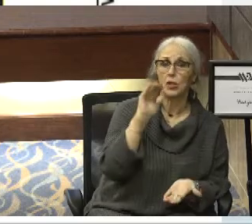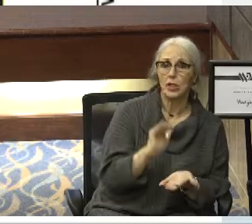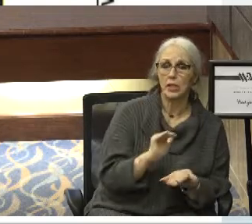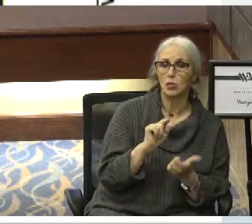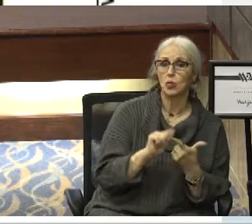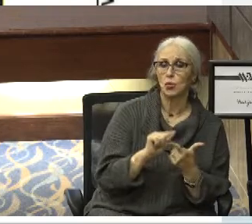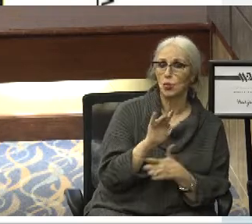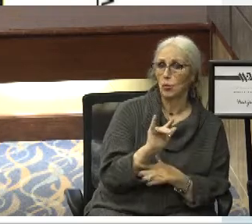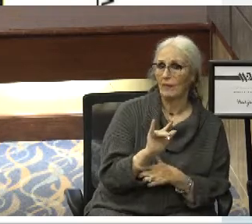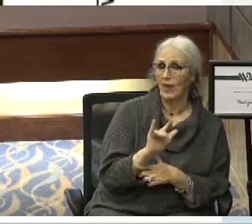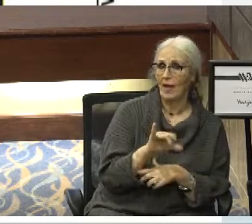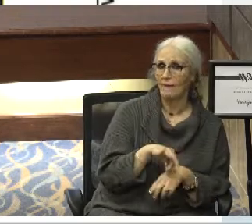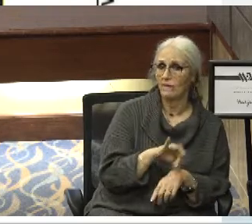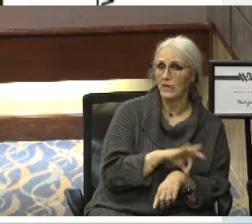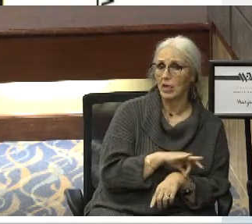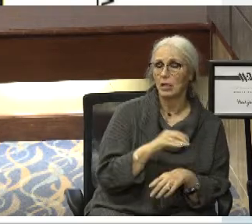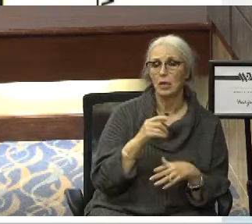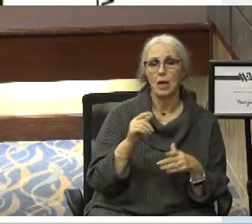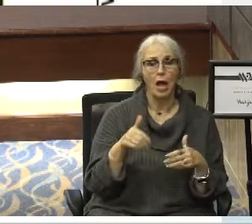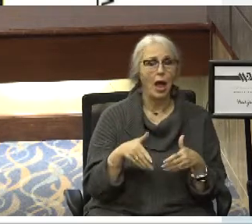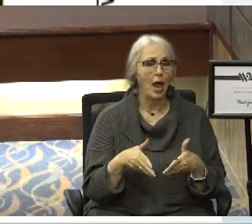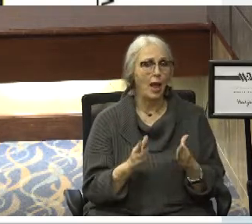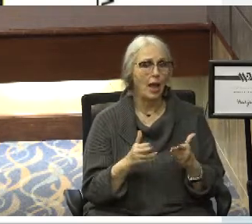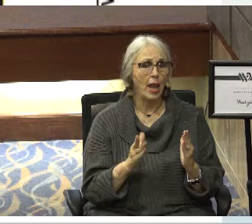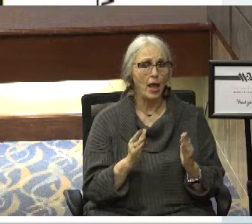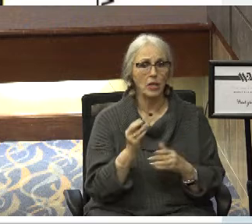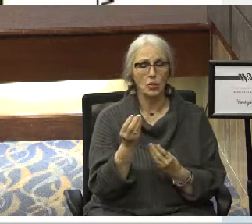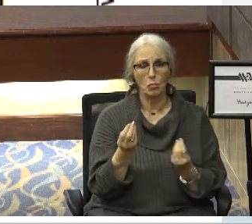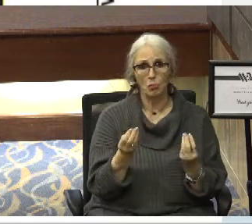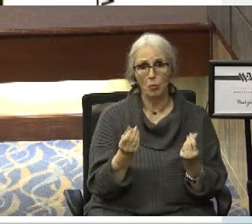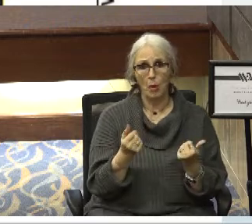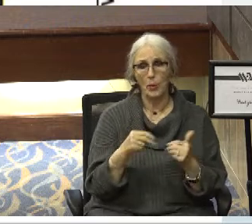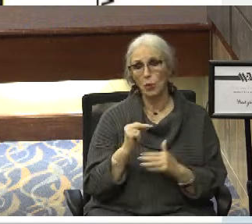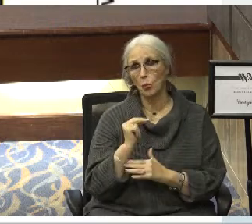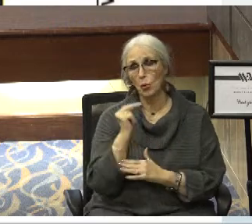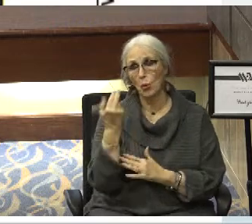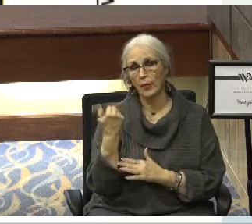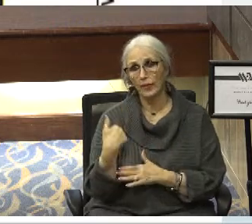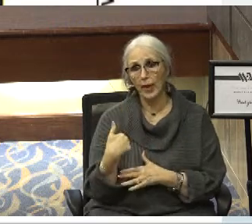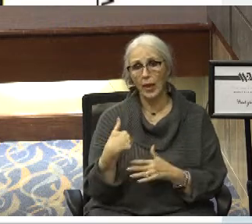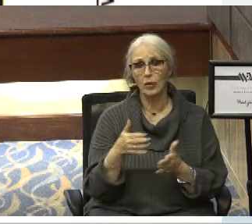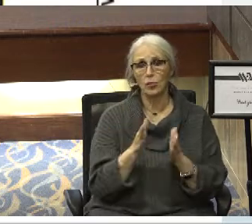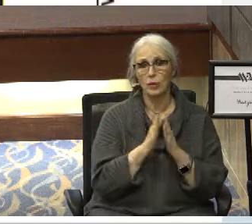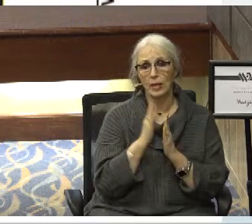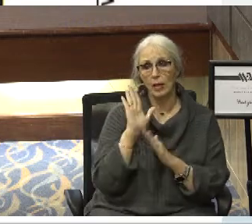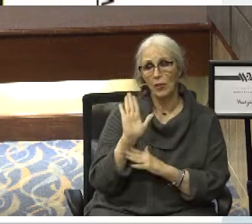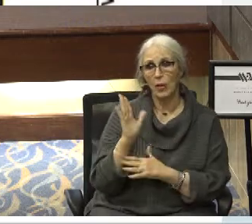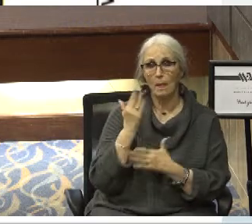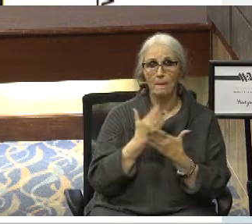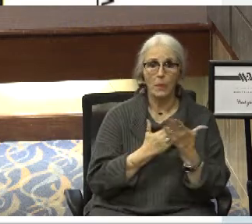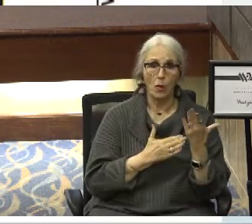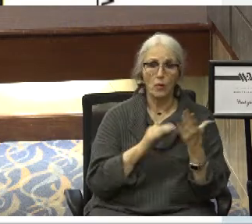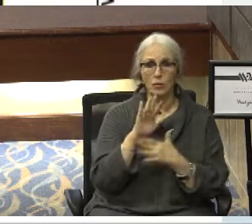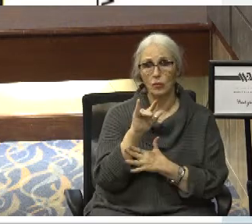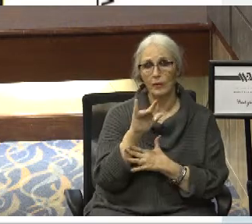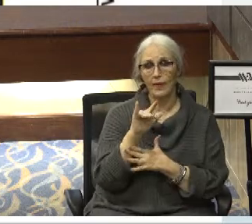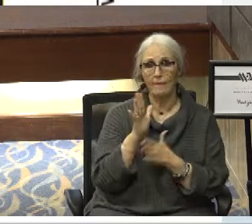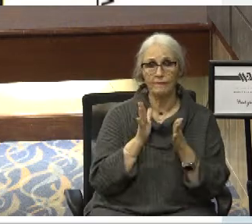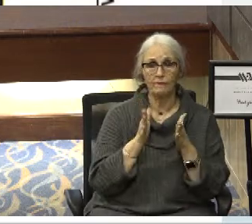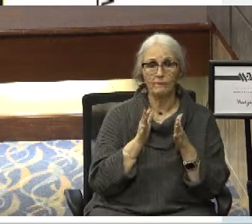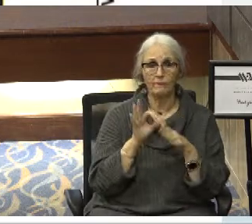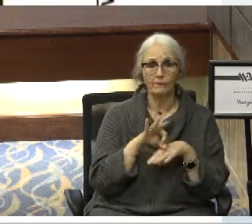25 feet. So what that allows is the properties on the north side to request their portion 25 feet